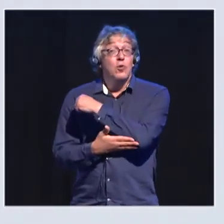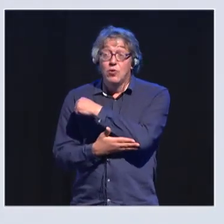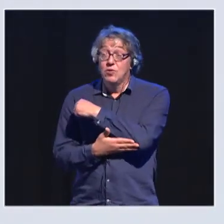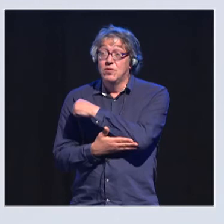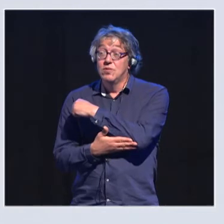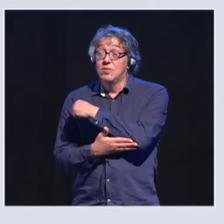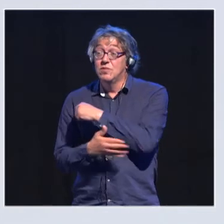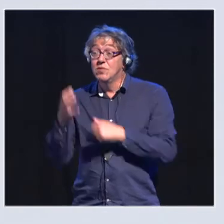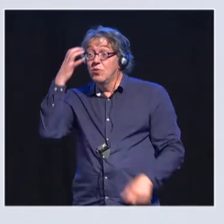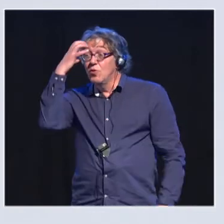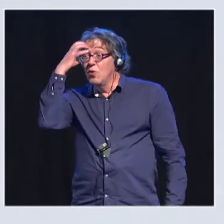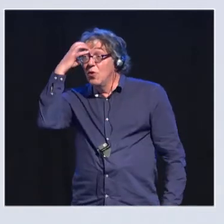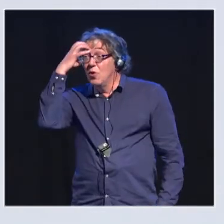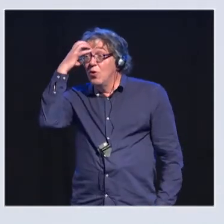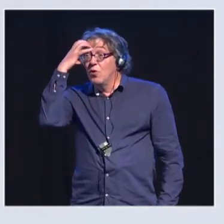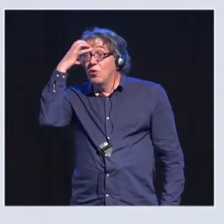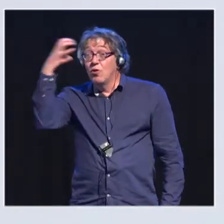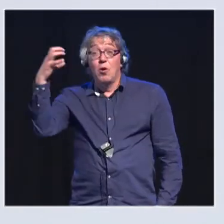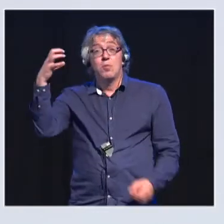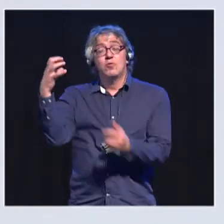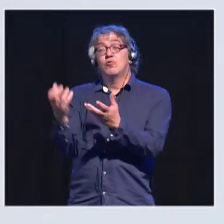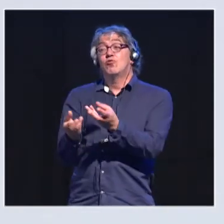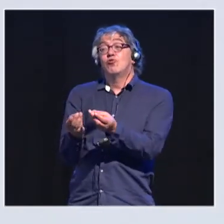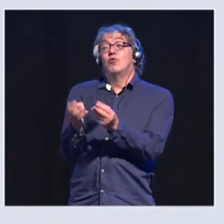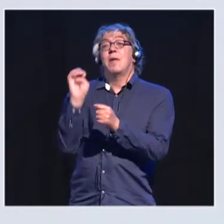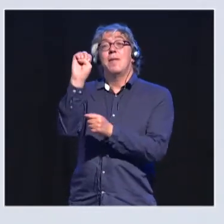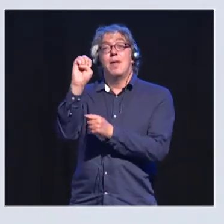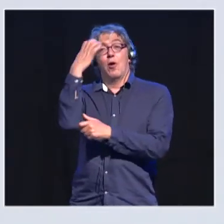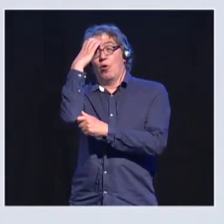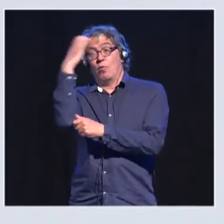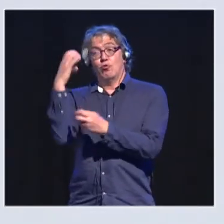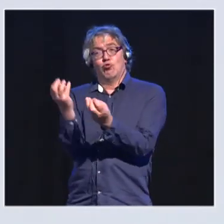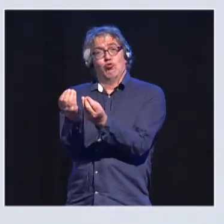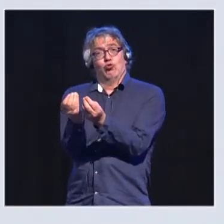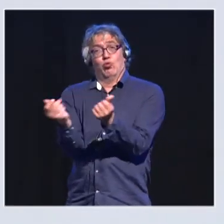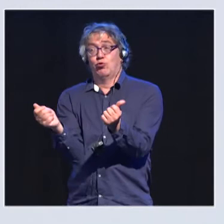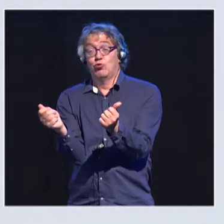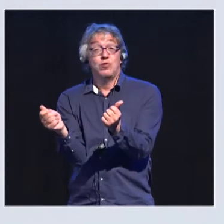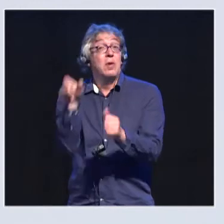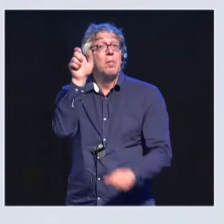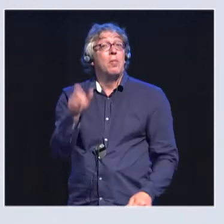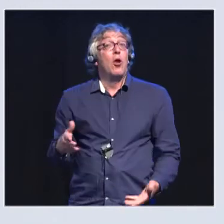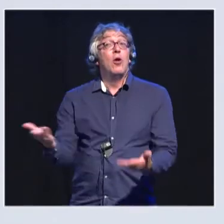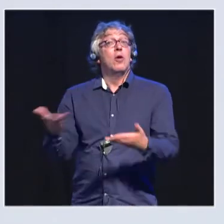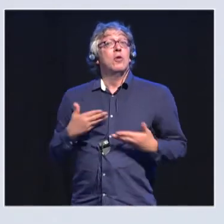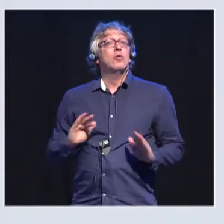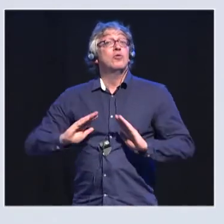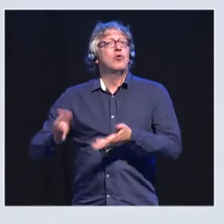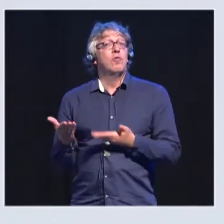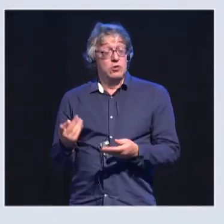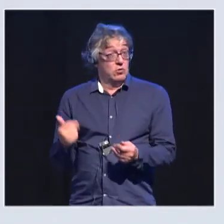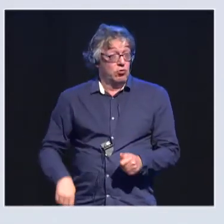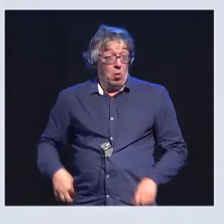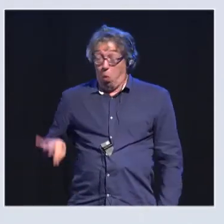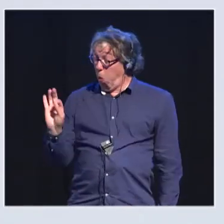digital identities, people, they can get those services practically free of charge, and how in some